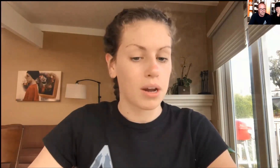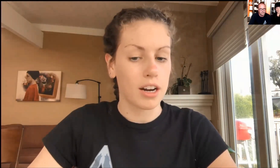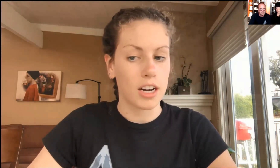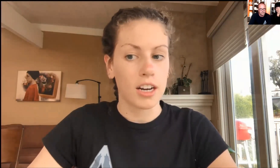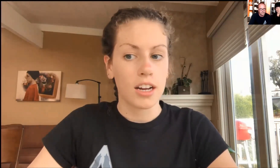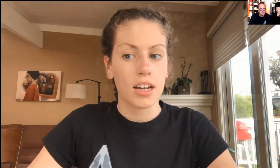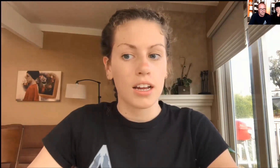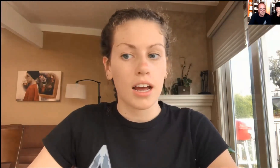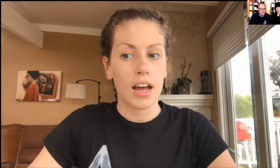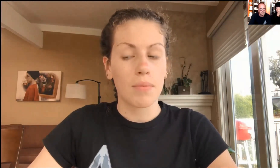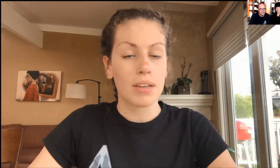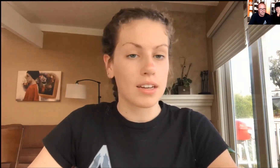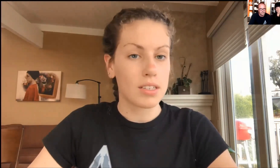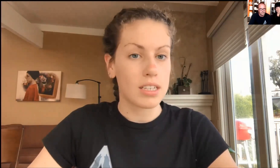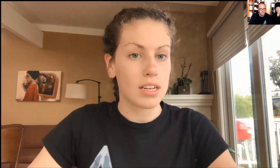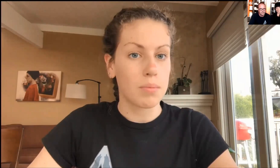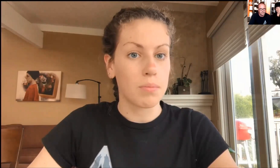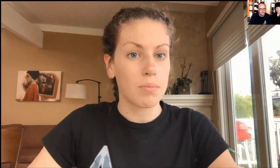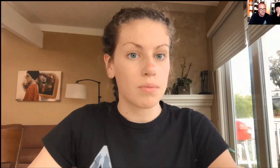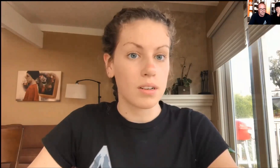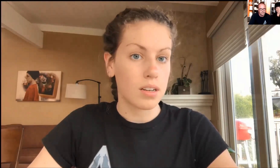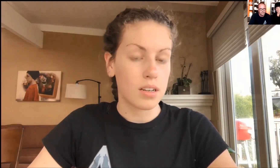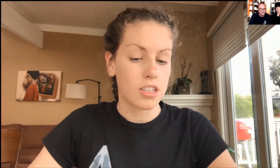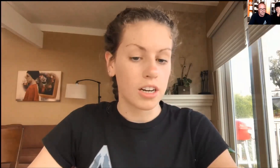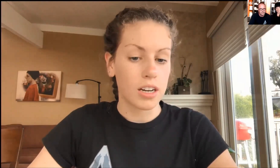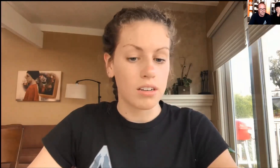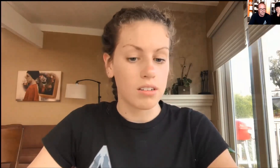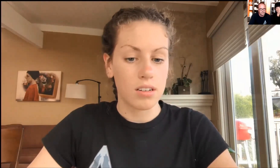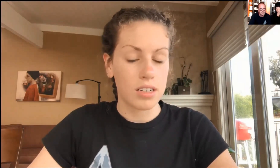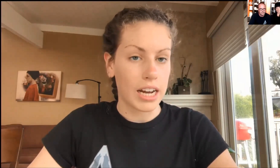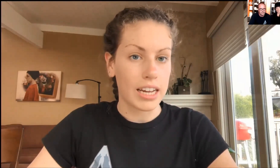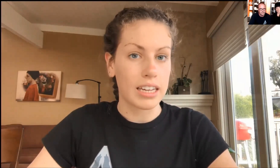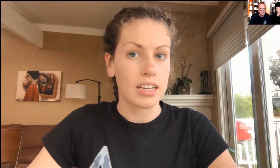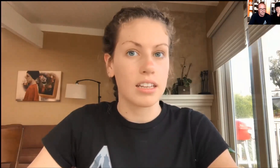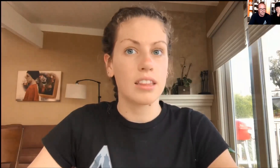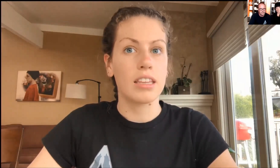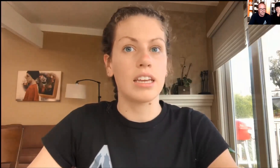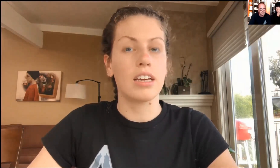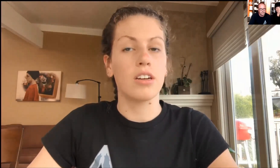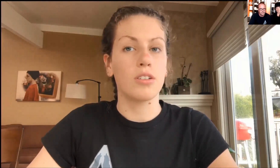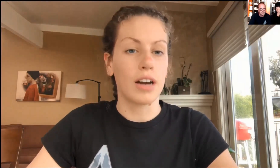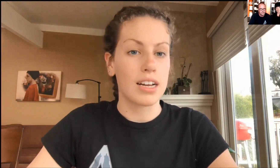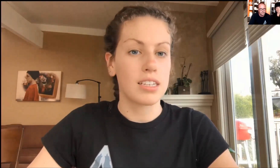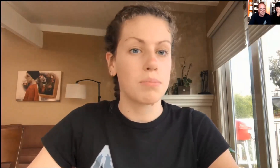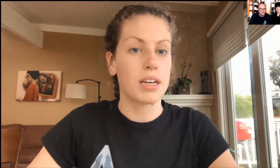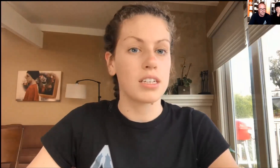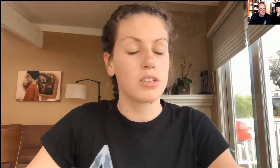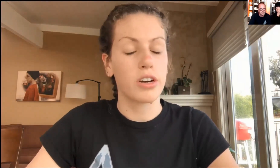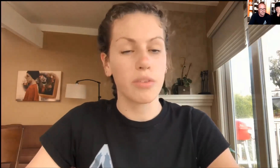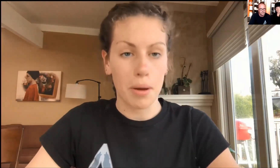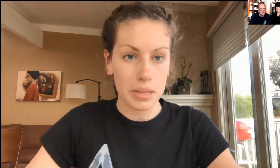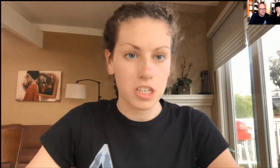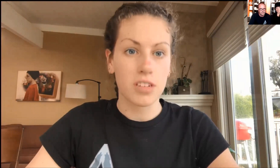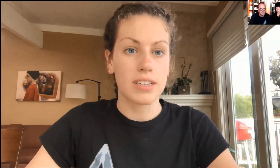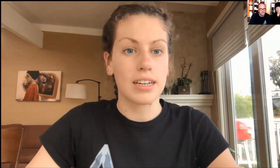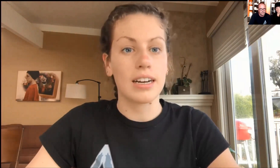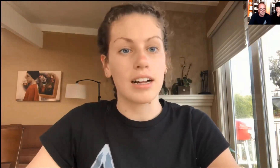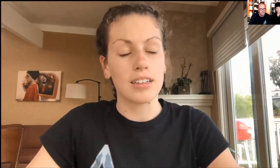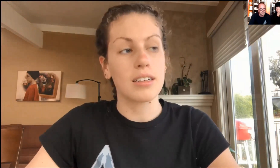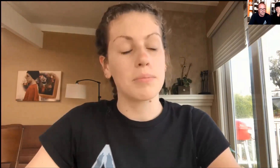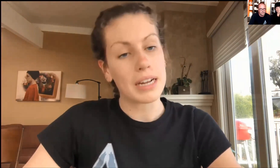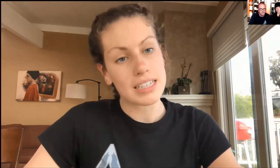apex predator, the ecosystem started dying. The grass, because there's an overpopulation of